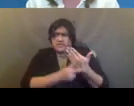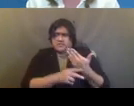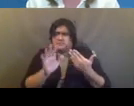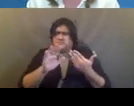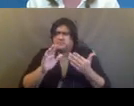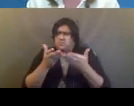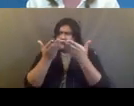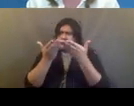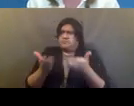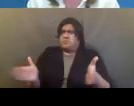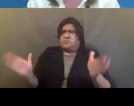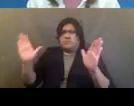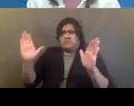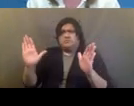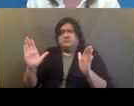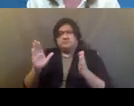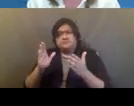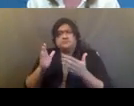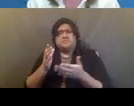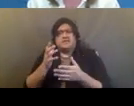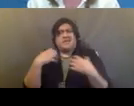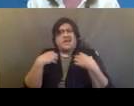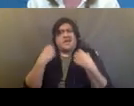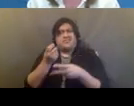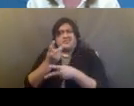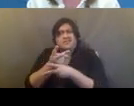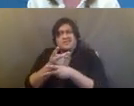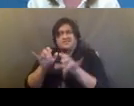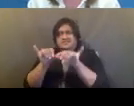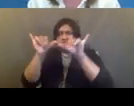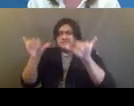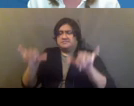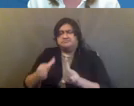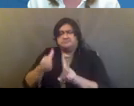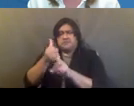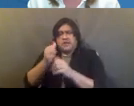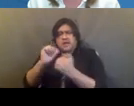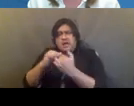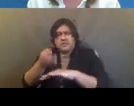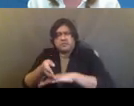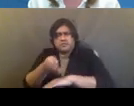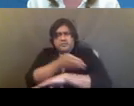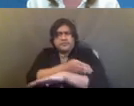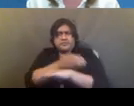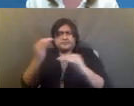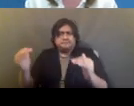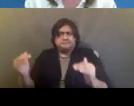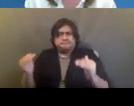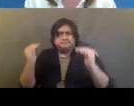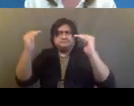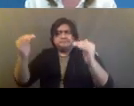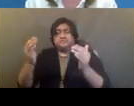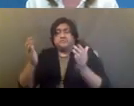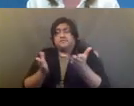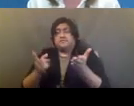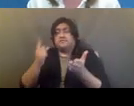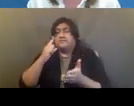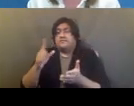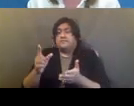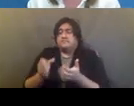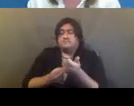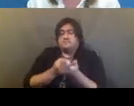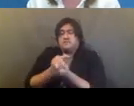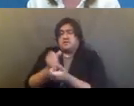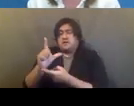whole variety of initiatives and endeavors to improve the healthcare of the LGBTQ population in general,